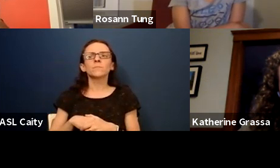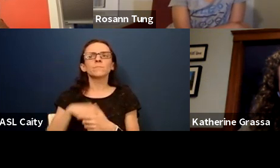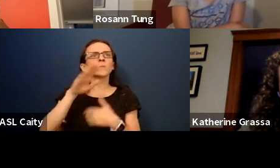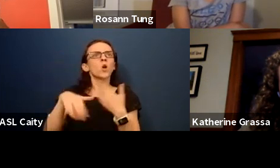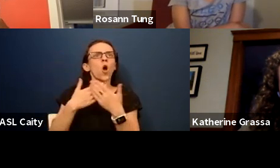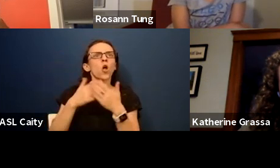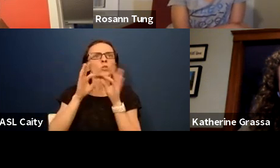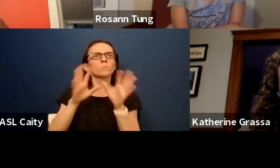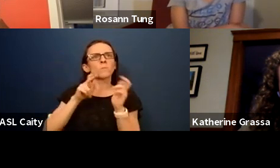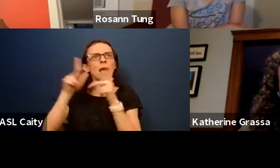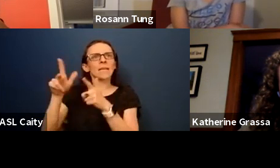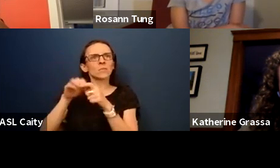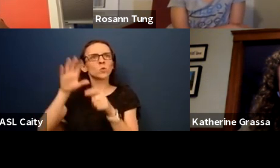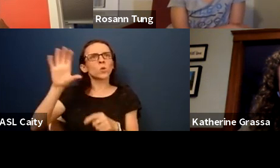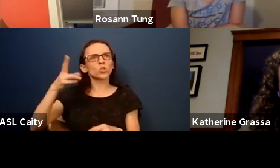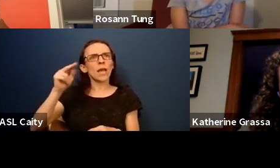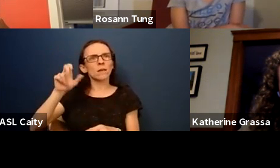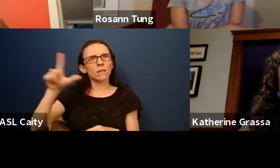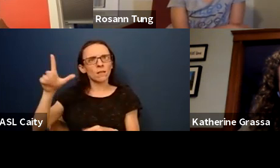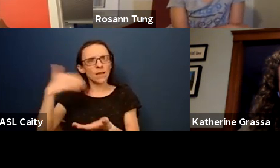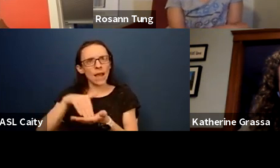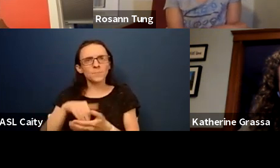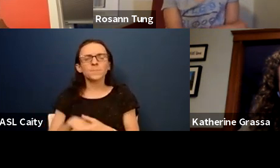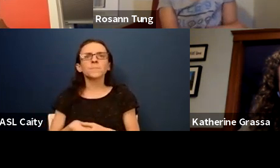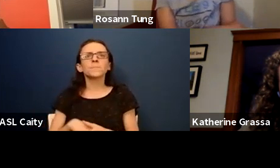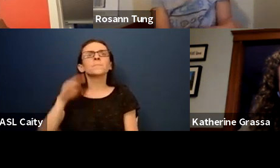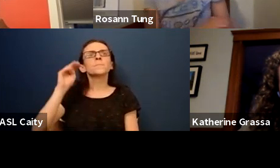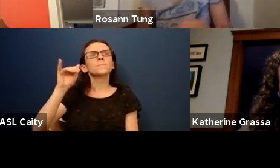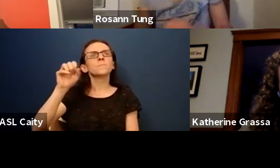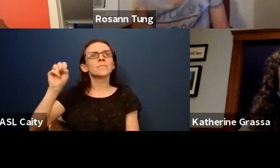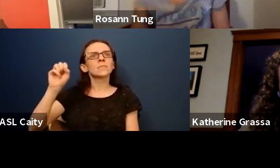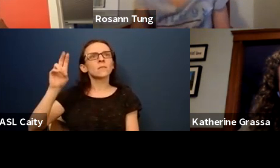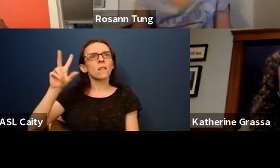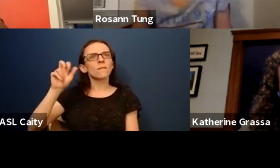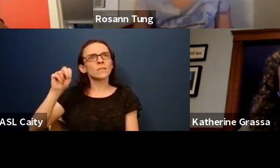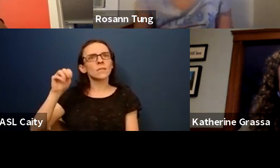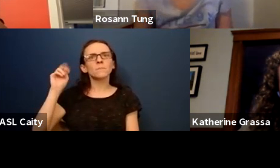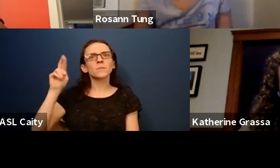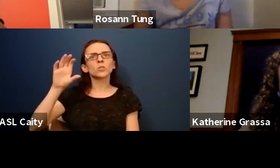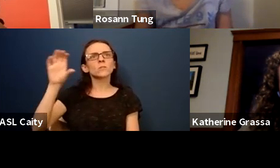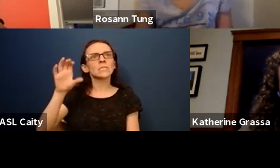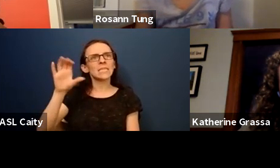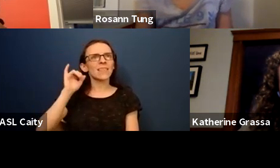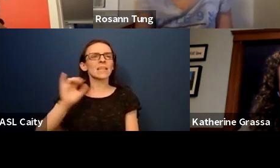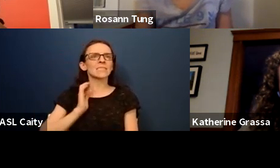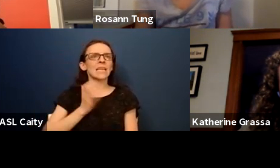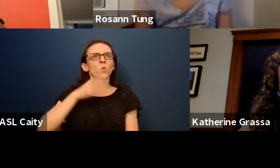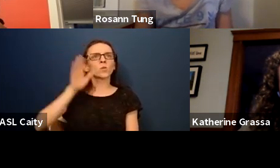channels again, and you can start interpreting. Ms. Sullivan and Mr. Contampassis, that concludes our speakers for